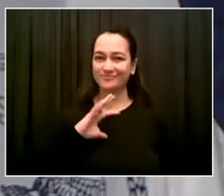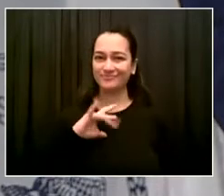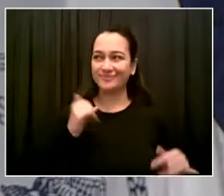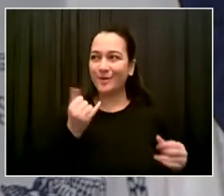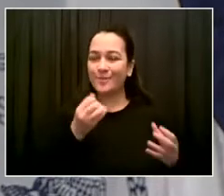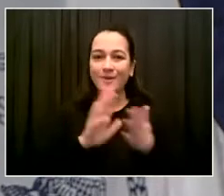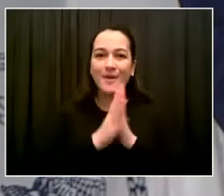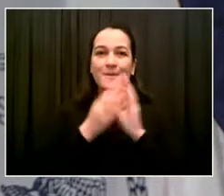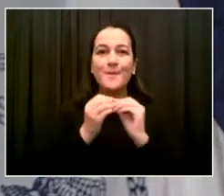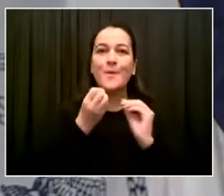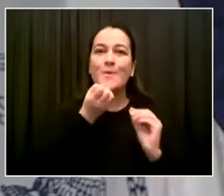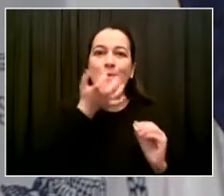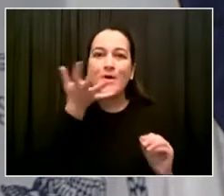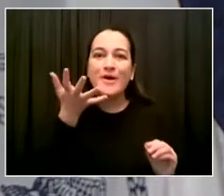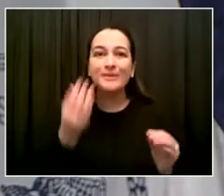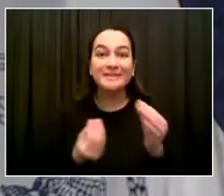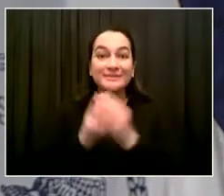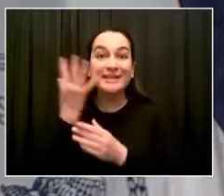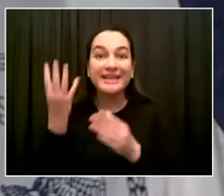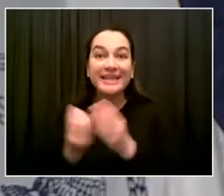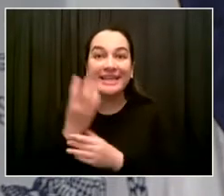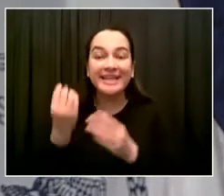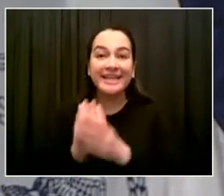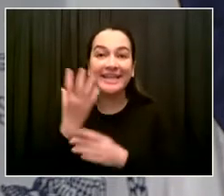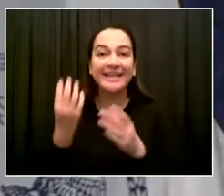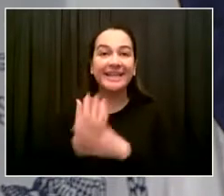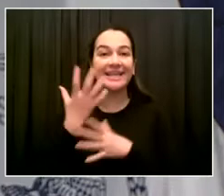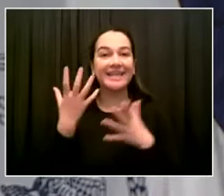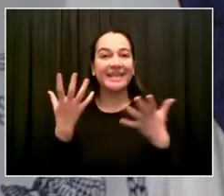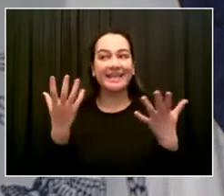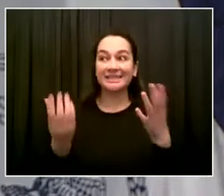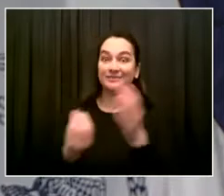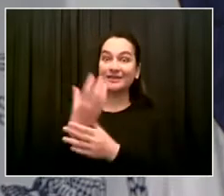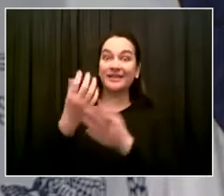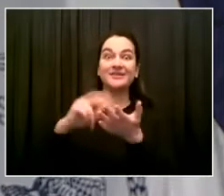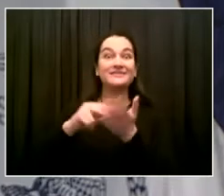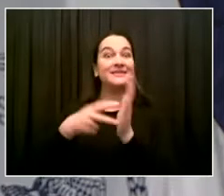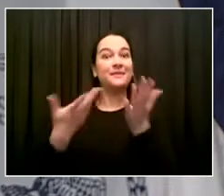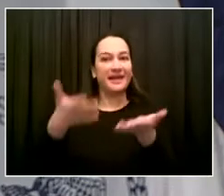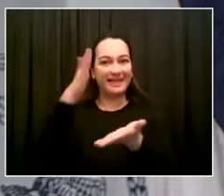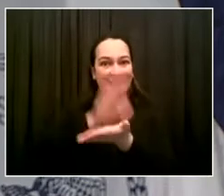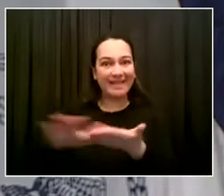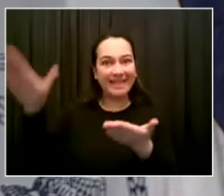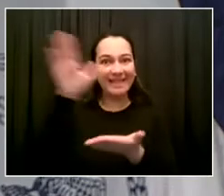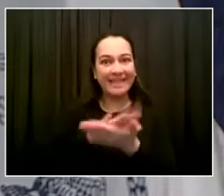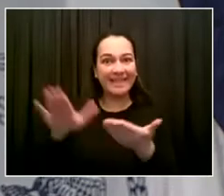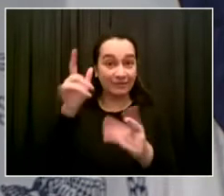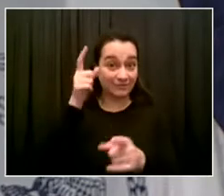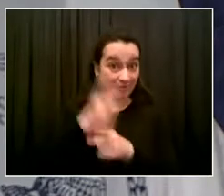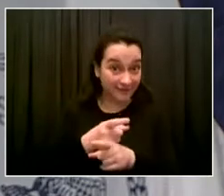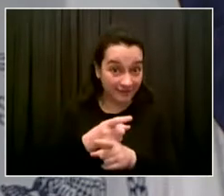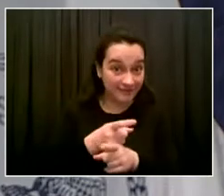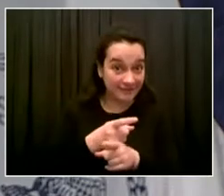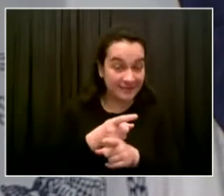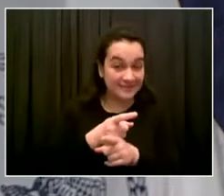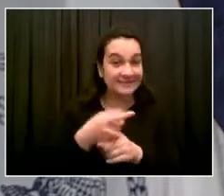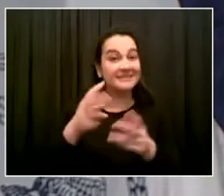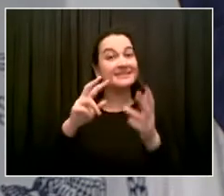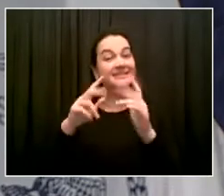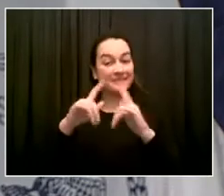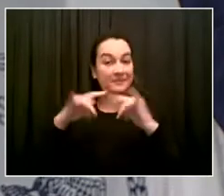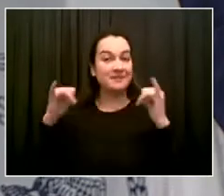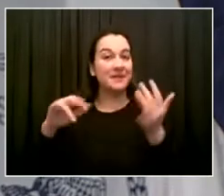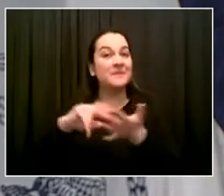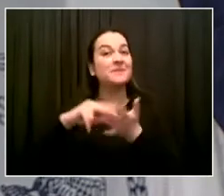time for spring cleaning here in New York City. We love our city. We want it to be even more beautiful. And we have a couple